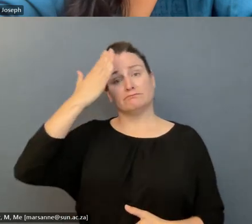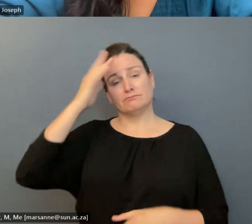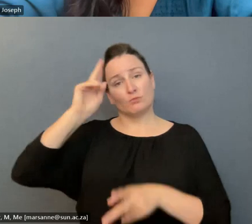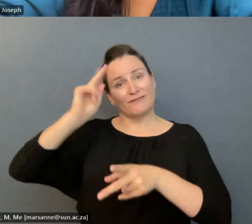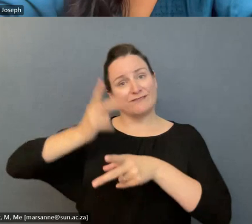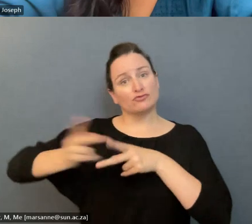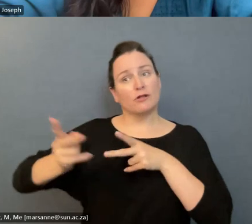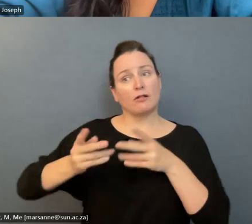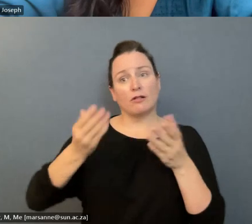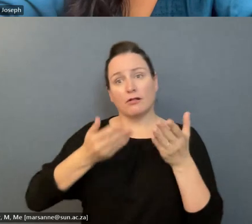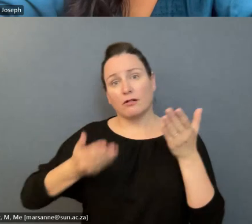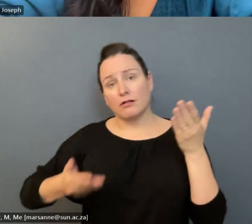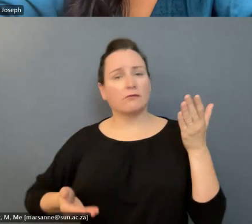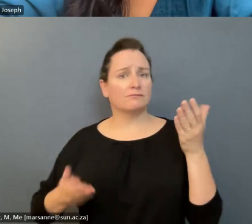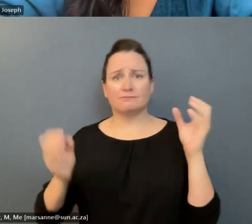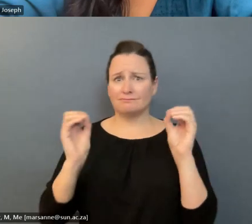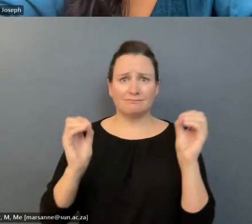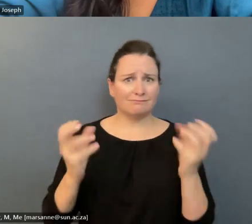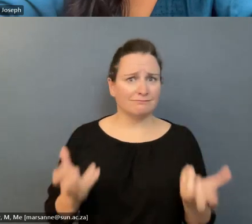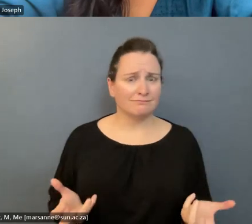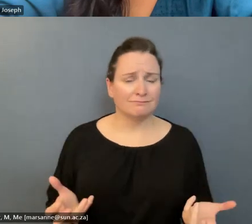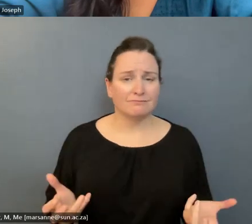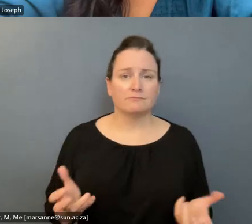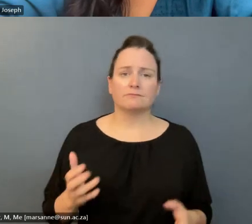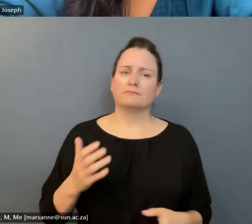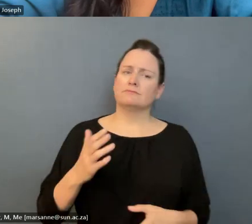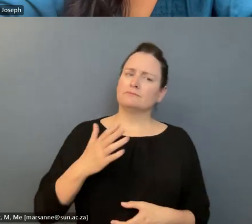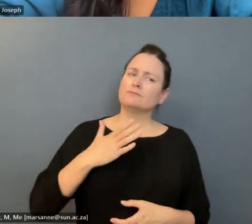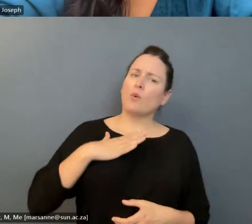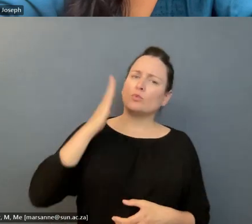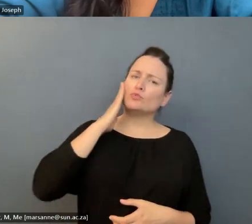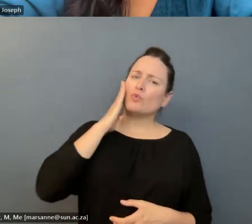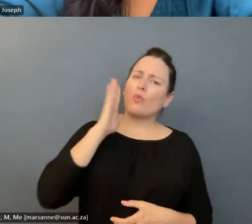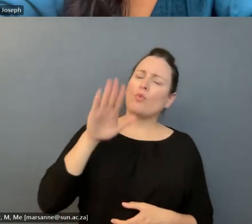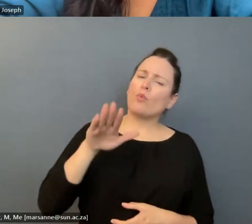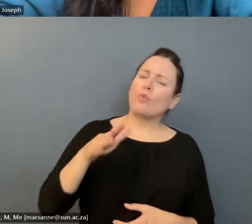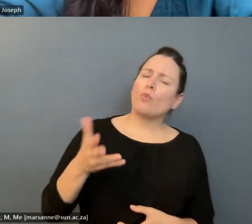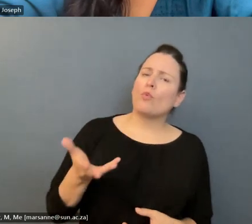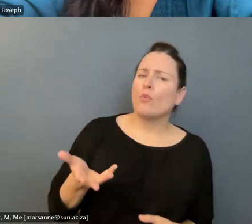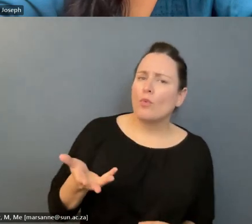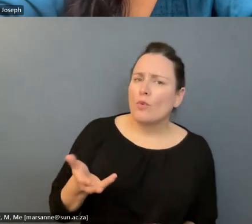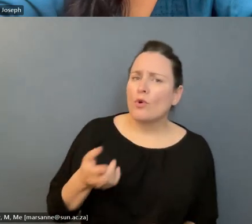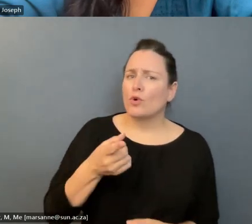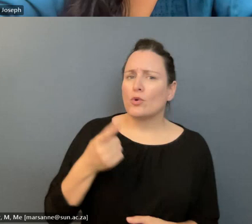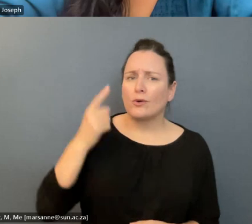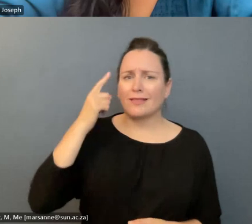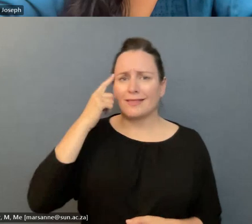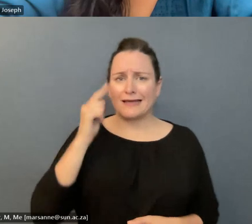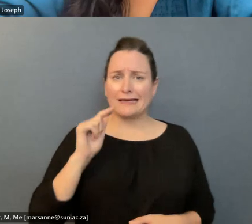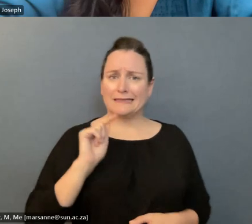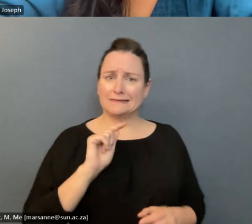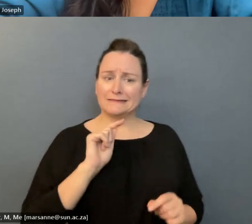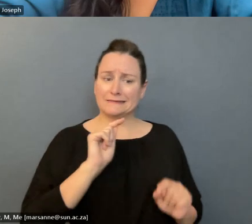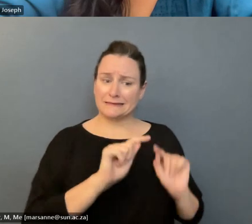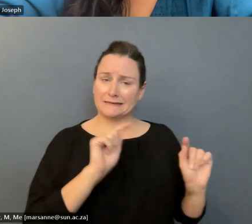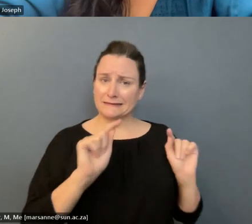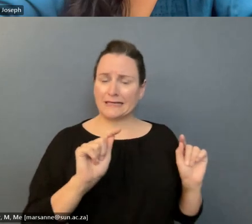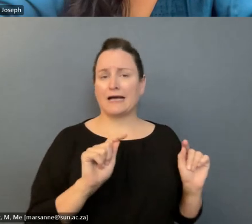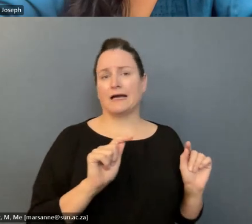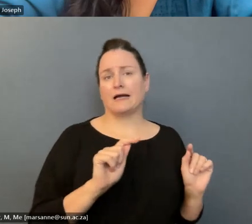individual learning plans in those contexts, and whether you think that in some cases,